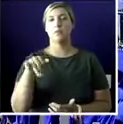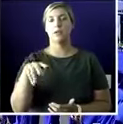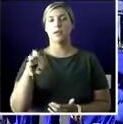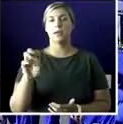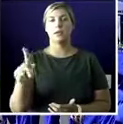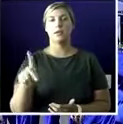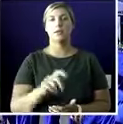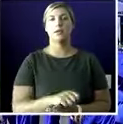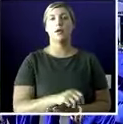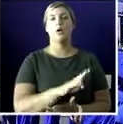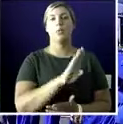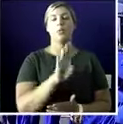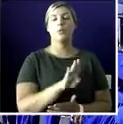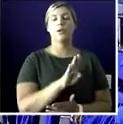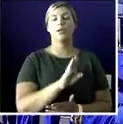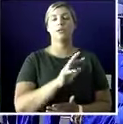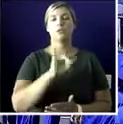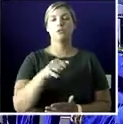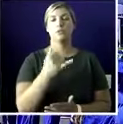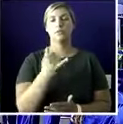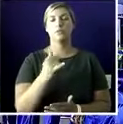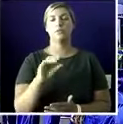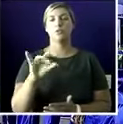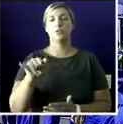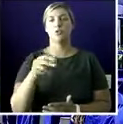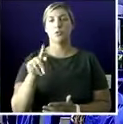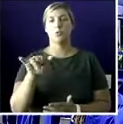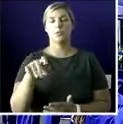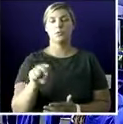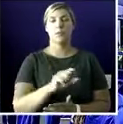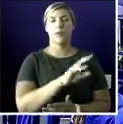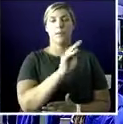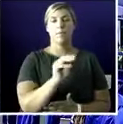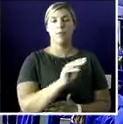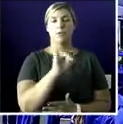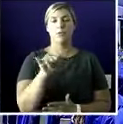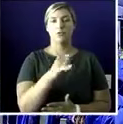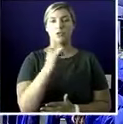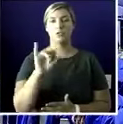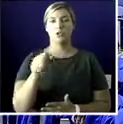Braven Joseph Don Jones. Michael Joseph Chartre.